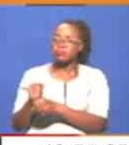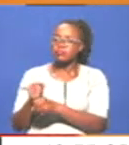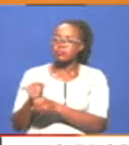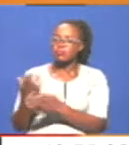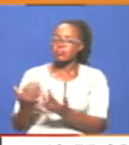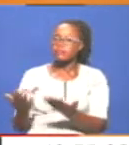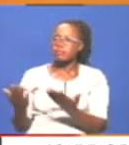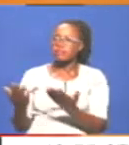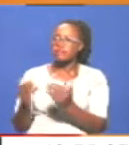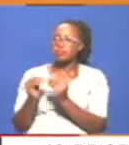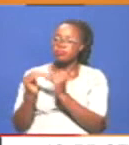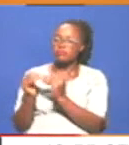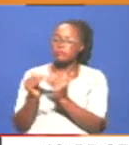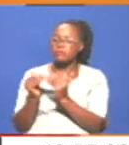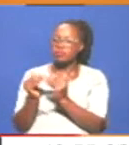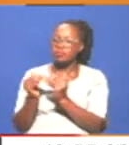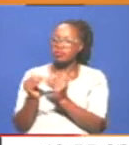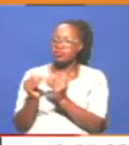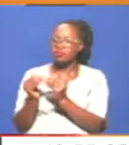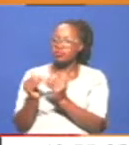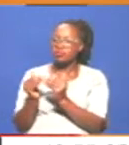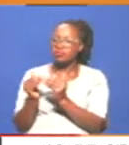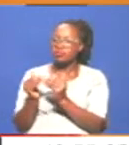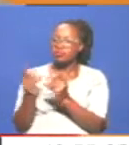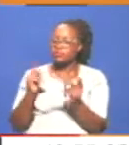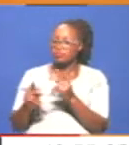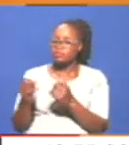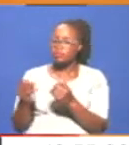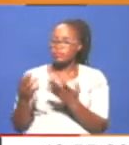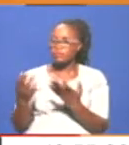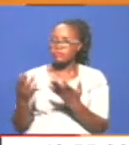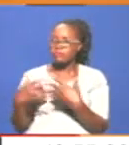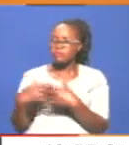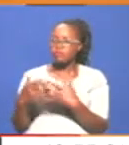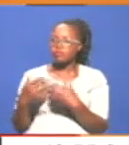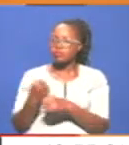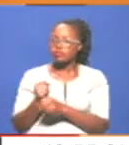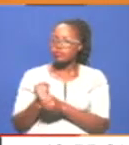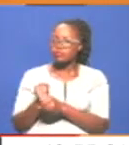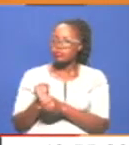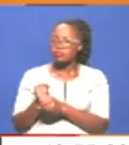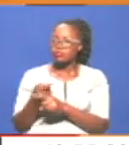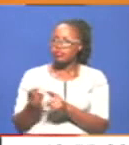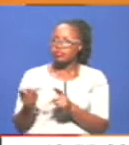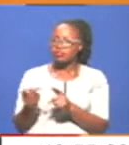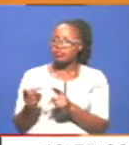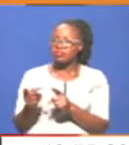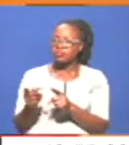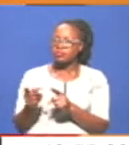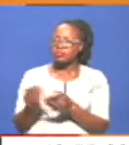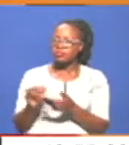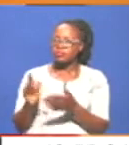a certain level. You know, a lot of our people, they don't have the machines to actually mold. Yes. But maybe they take more time, but